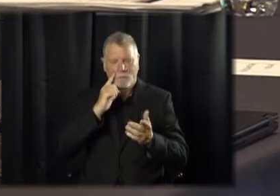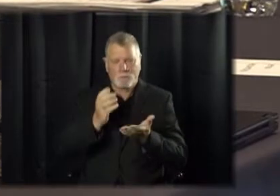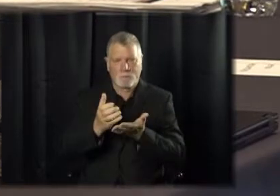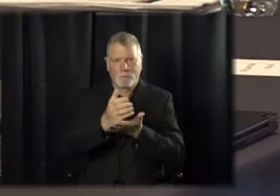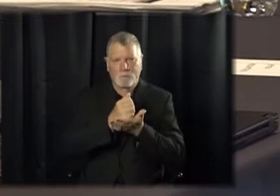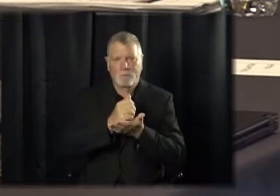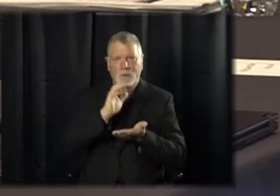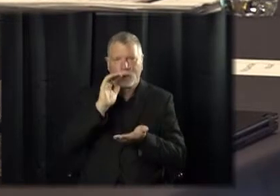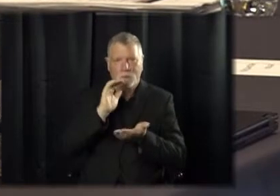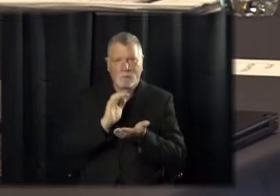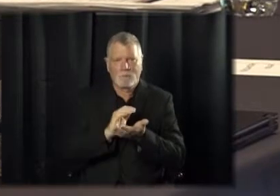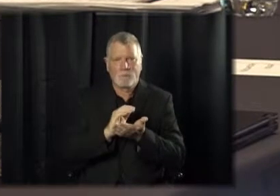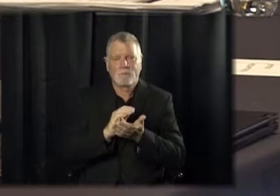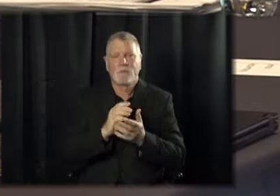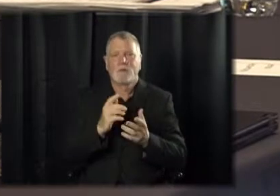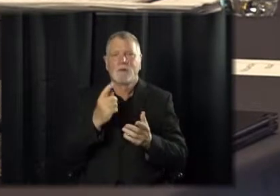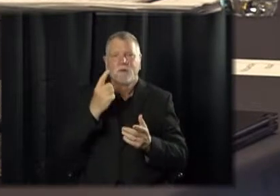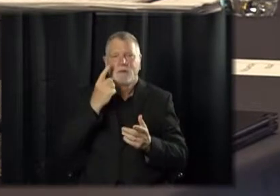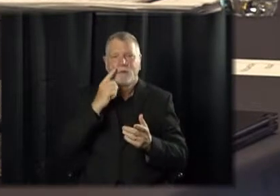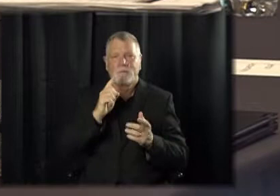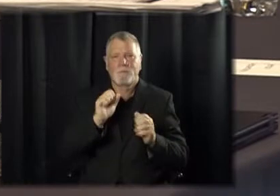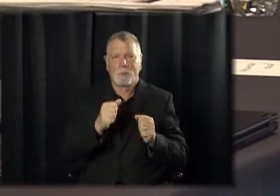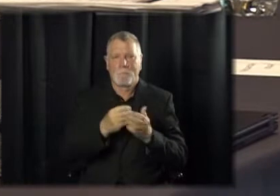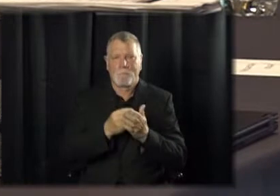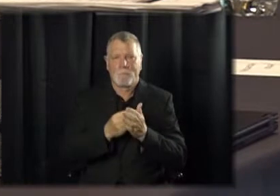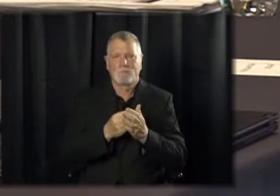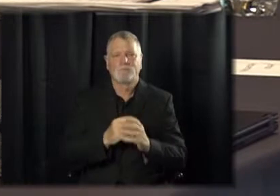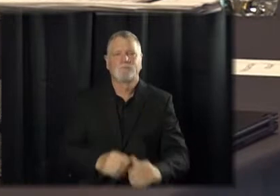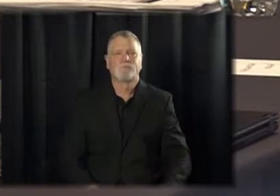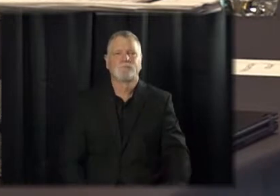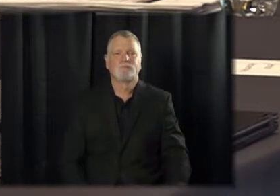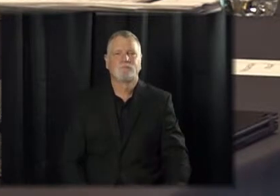reduction in bureaucratic petitions